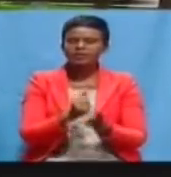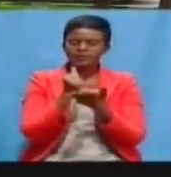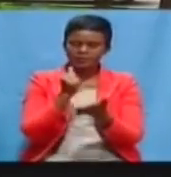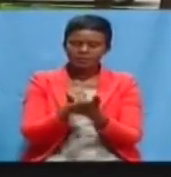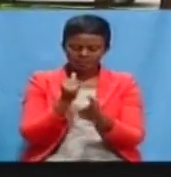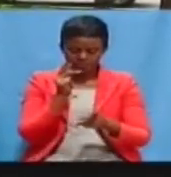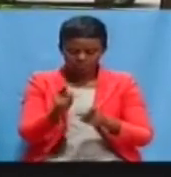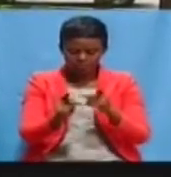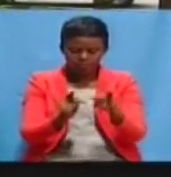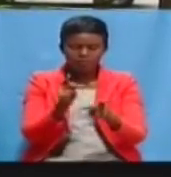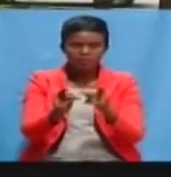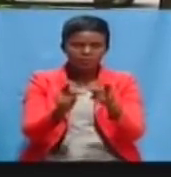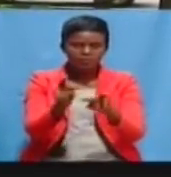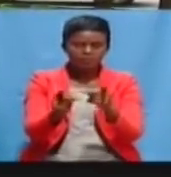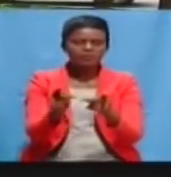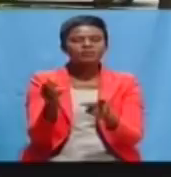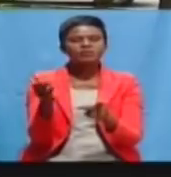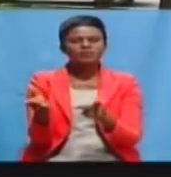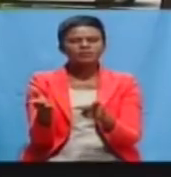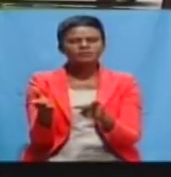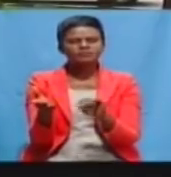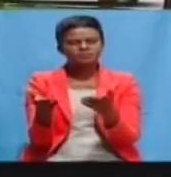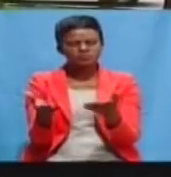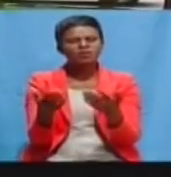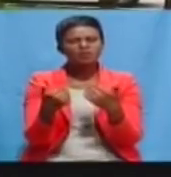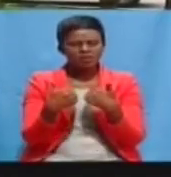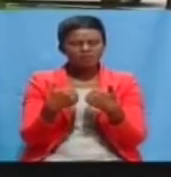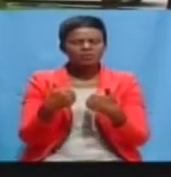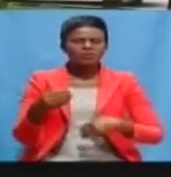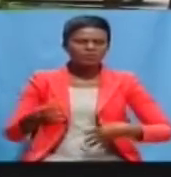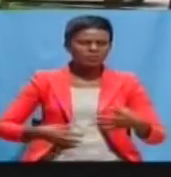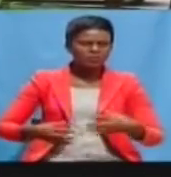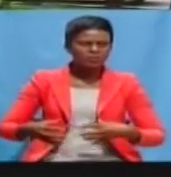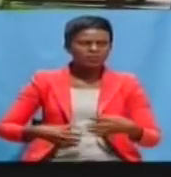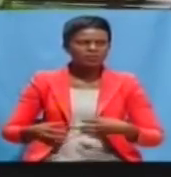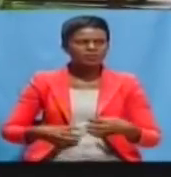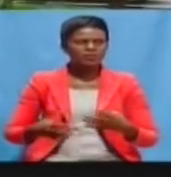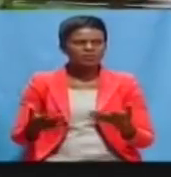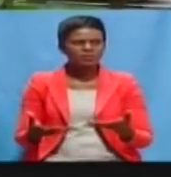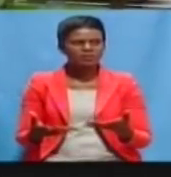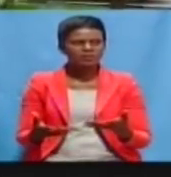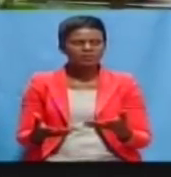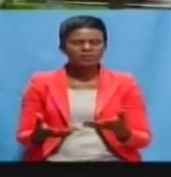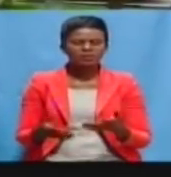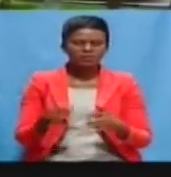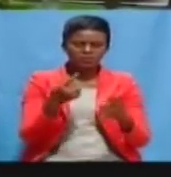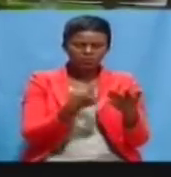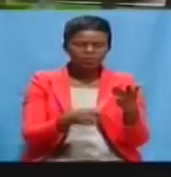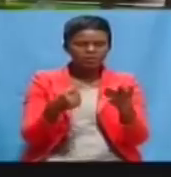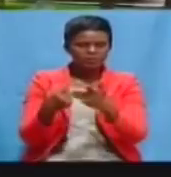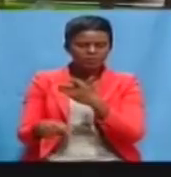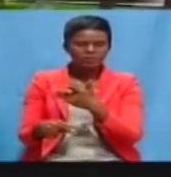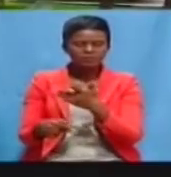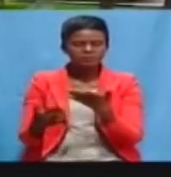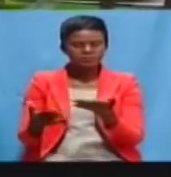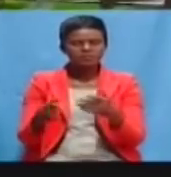the process of implementing these road projects in Zambia. You know, there's been a cry a few instances where people are talking about